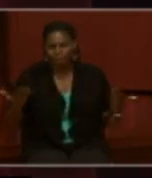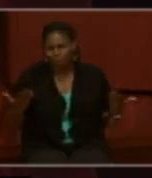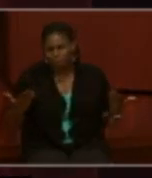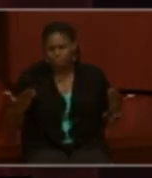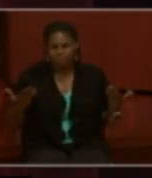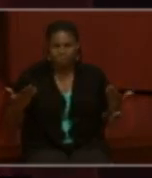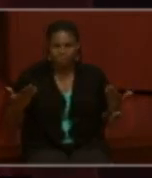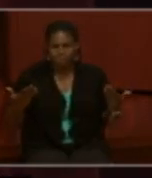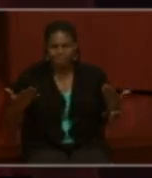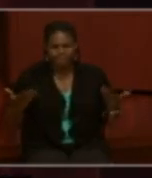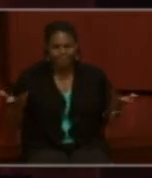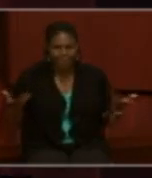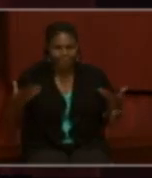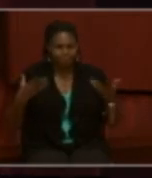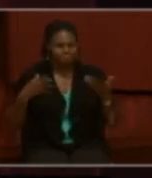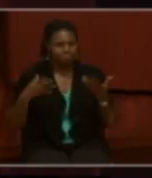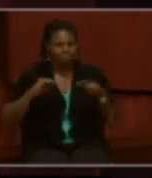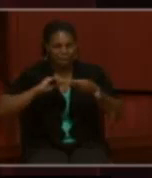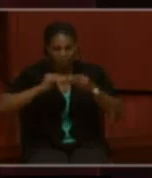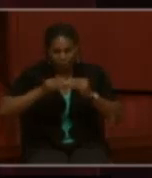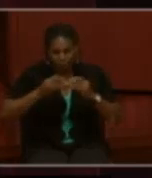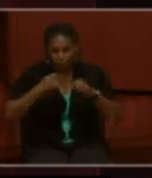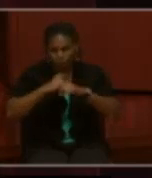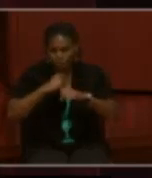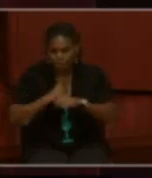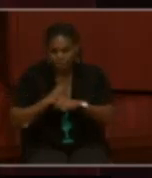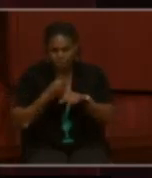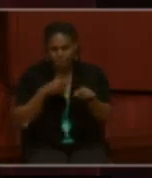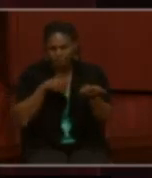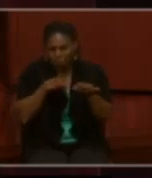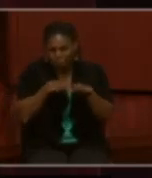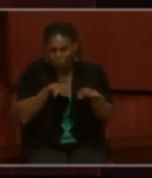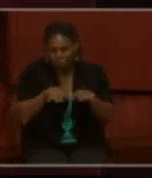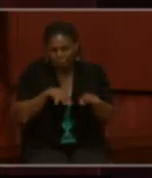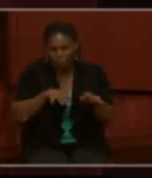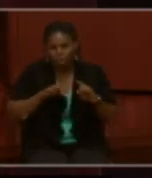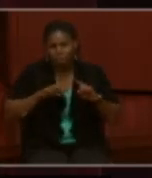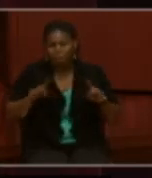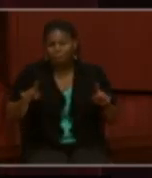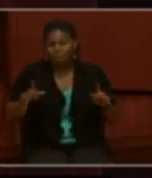Any type of statistical breakdown, but in my own